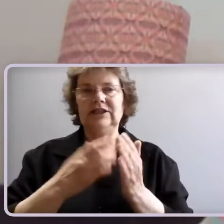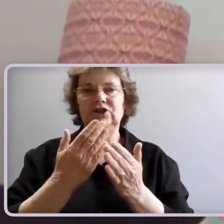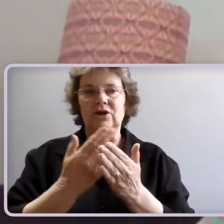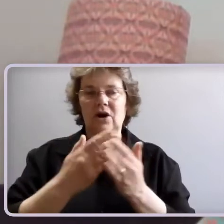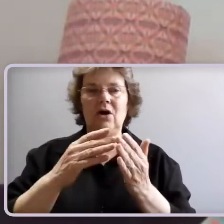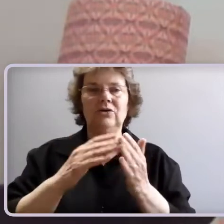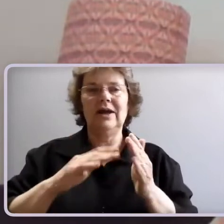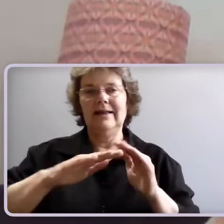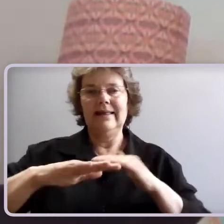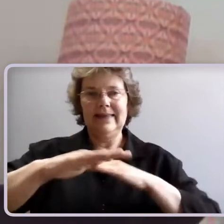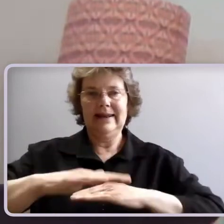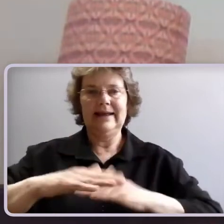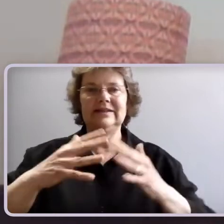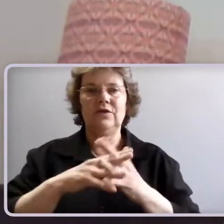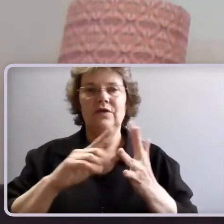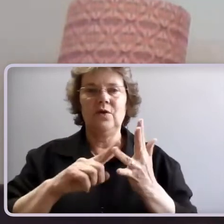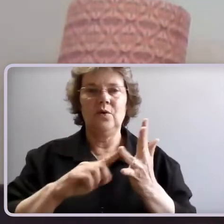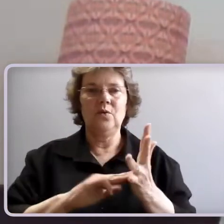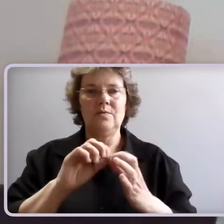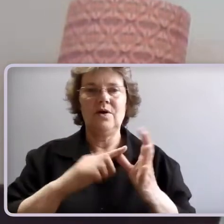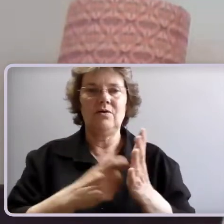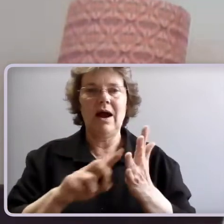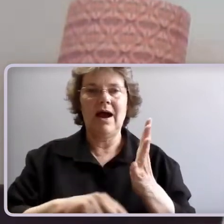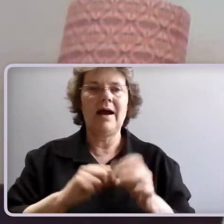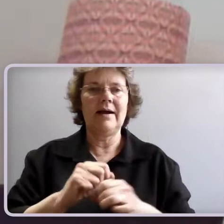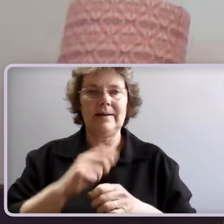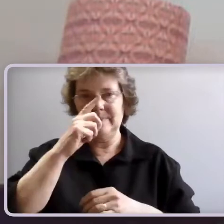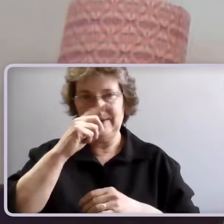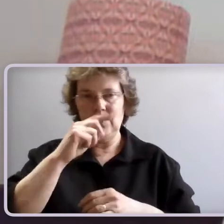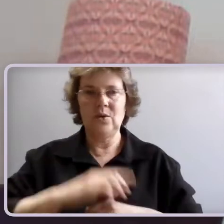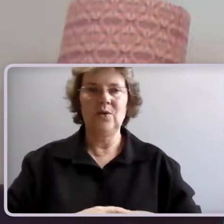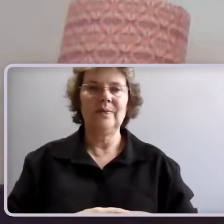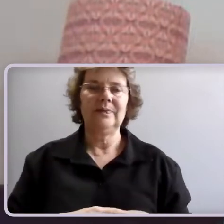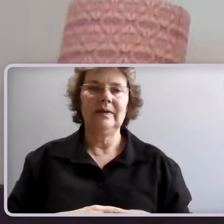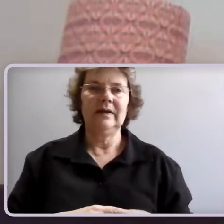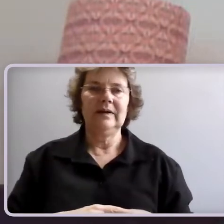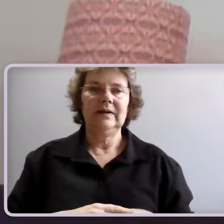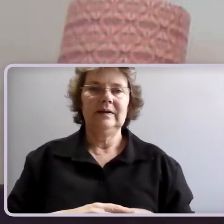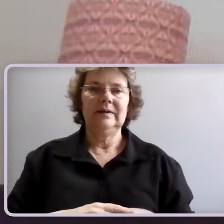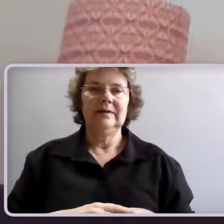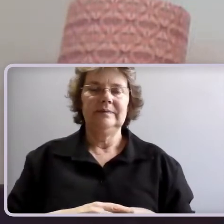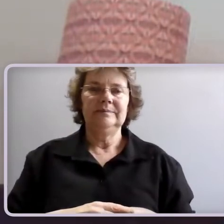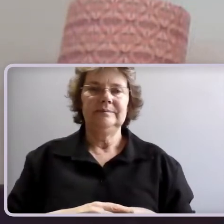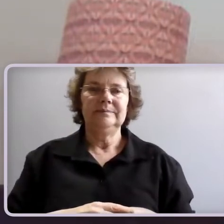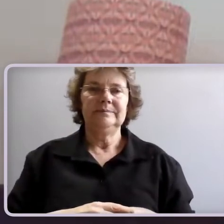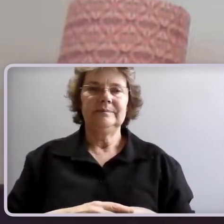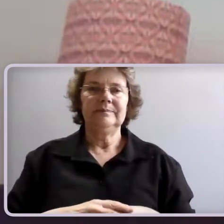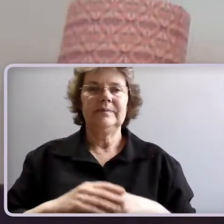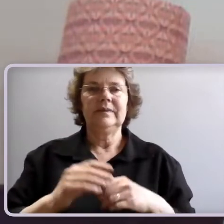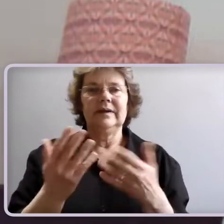play. So I think the first thing is that as COVID seems to be forgotten